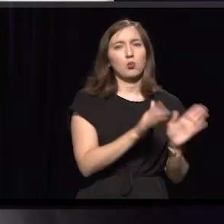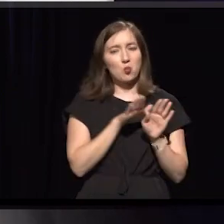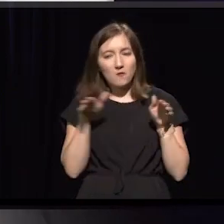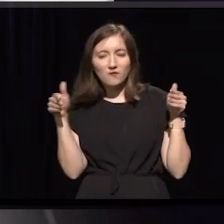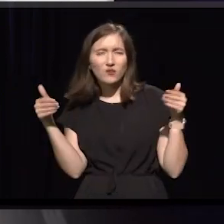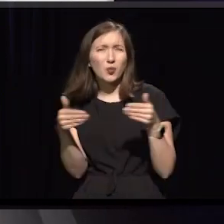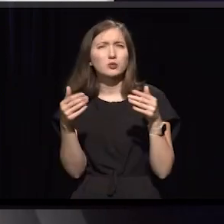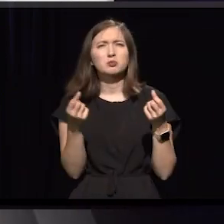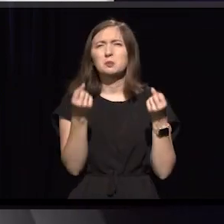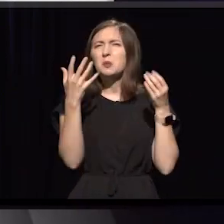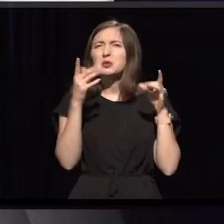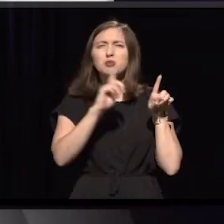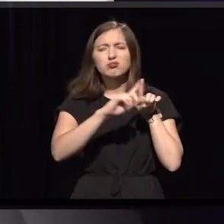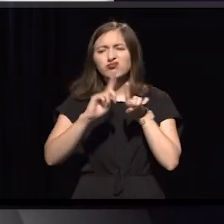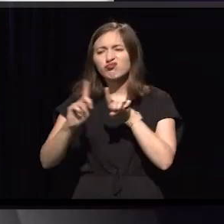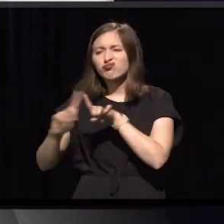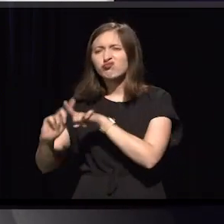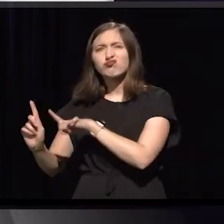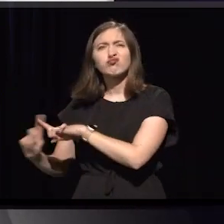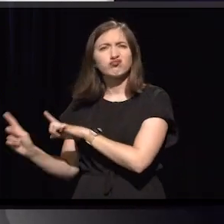in a